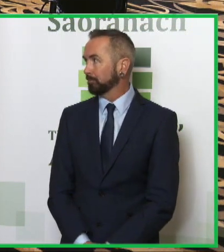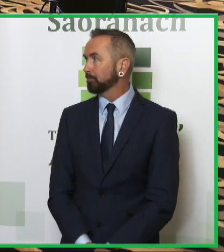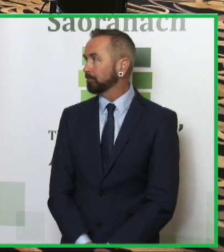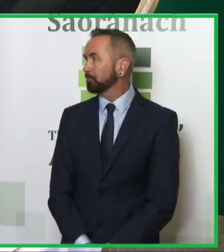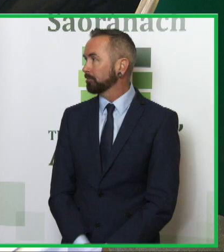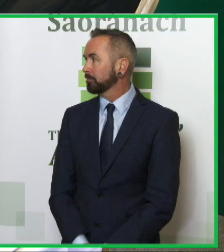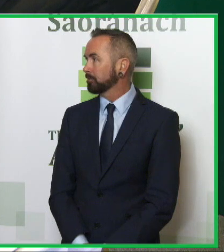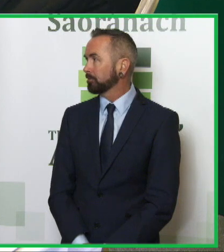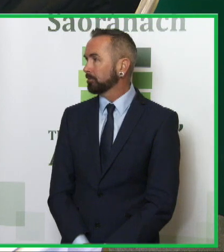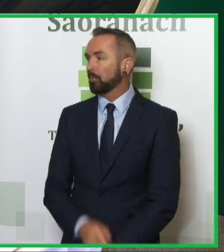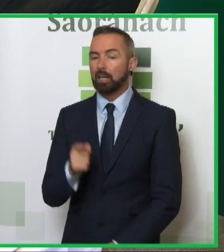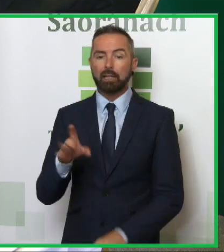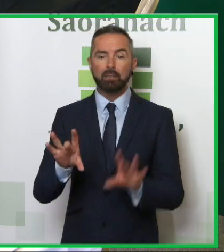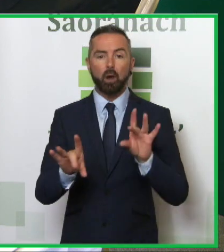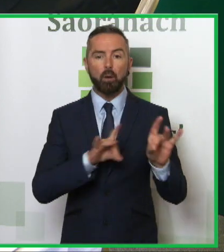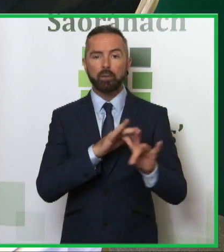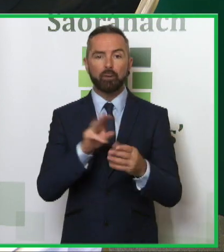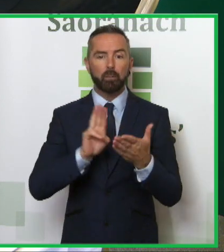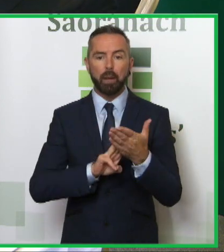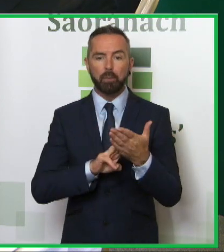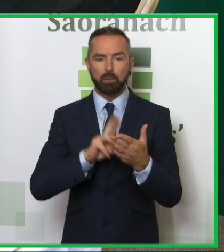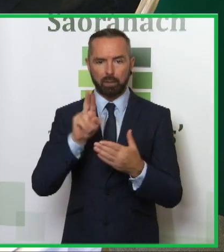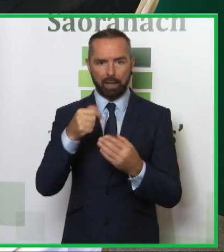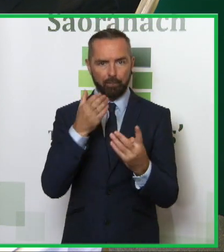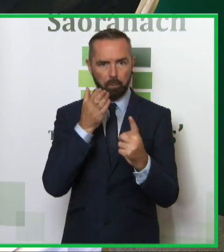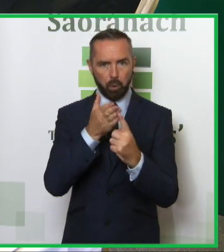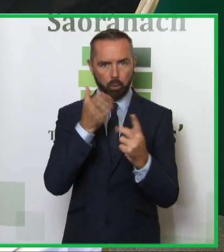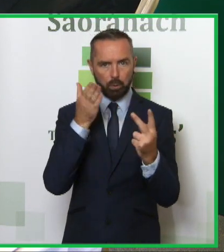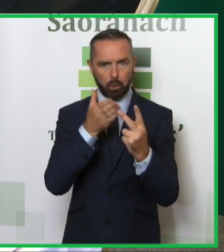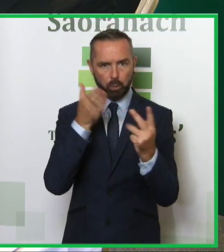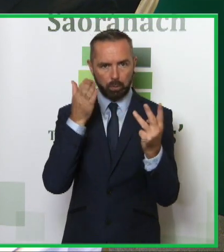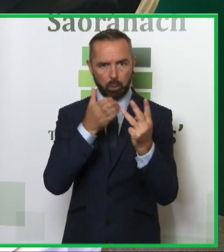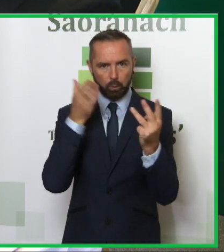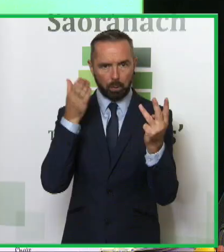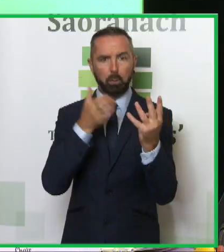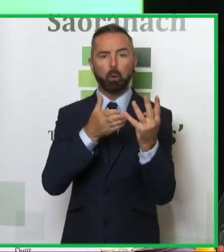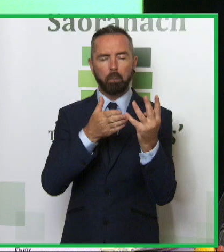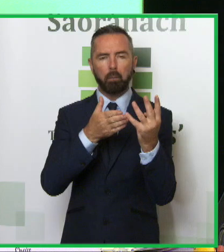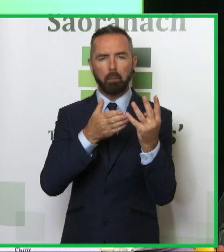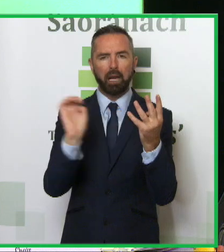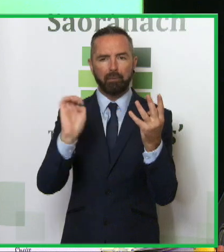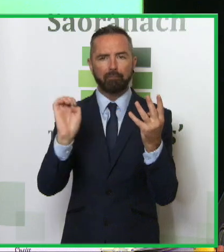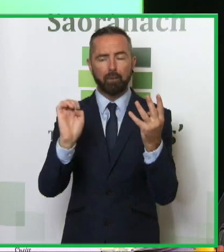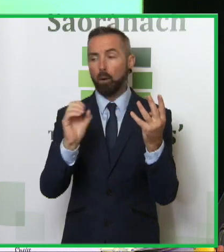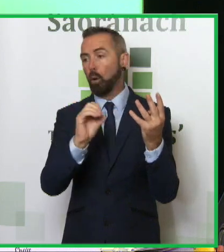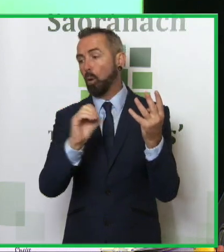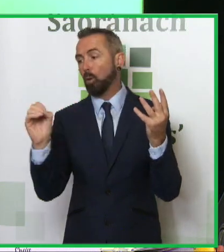And that's an option for the members. You can take an approach for 1 or 2 or 3 type drugs, and all the rest fall